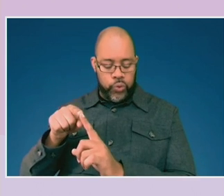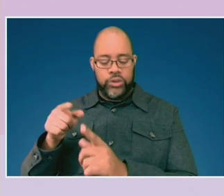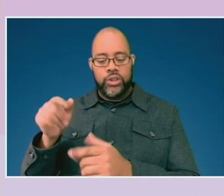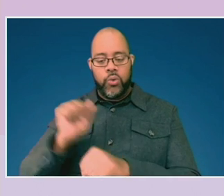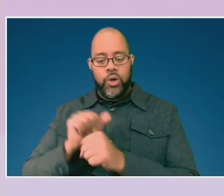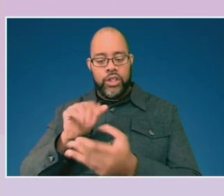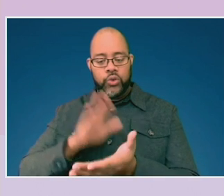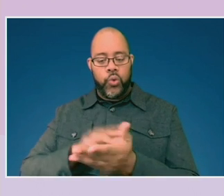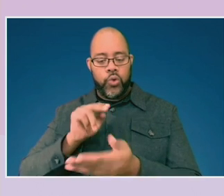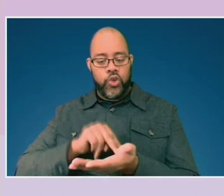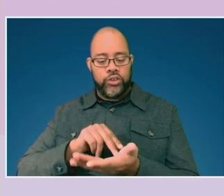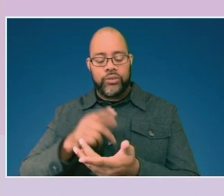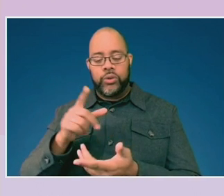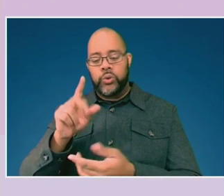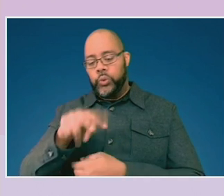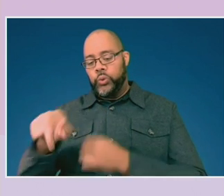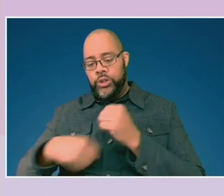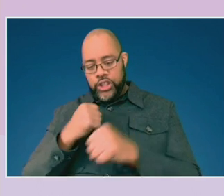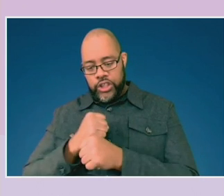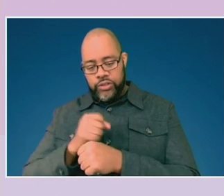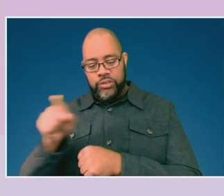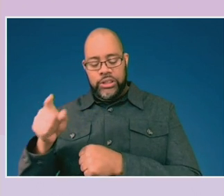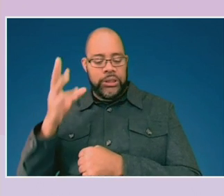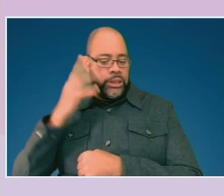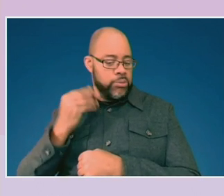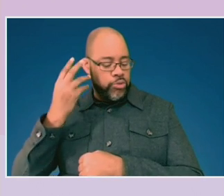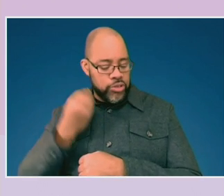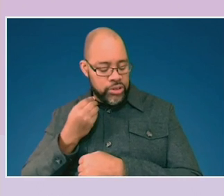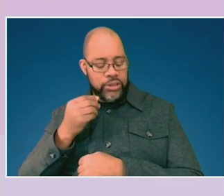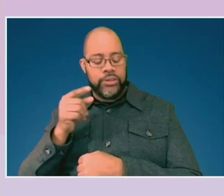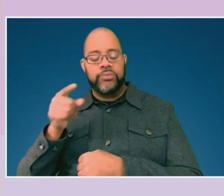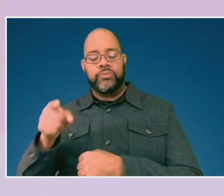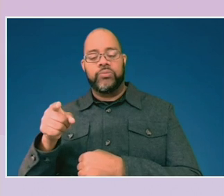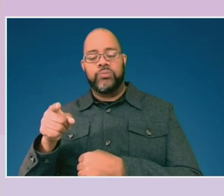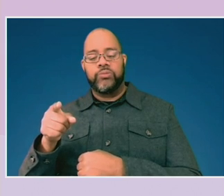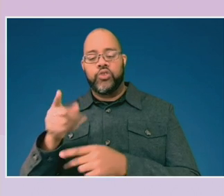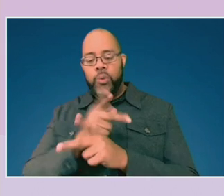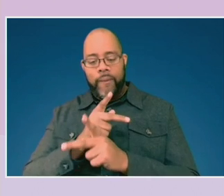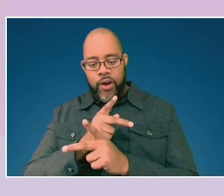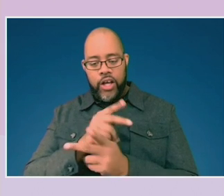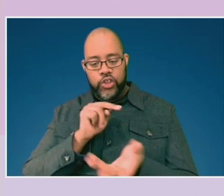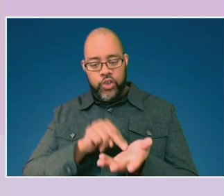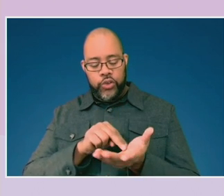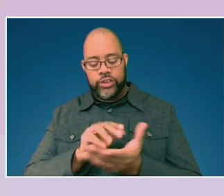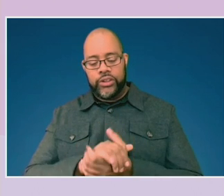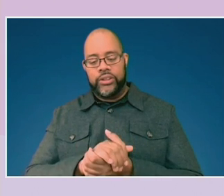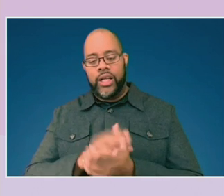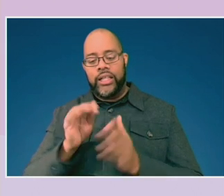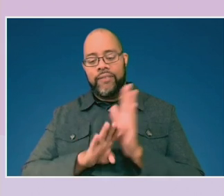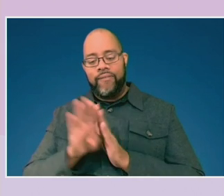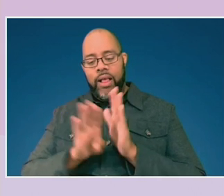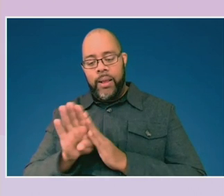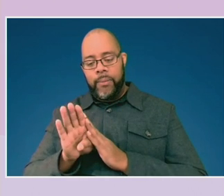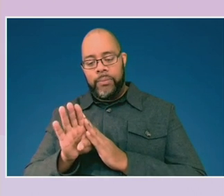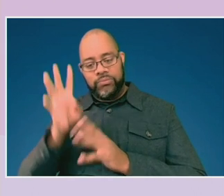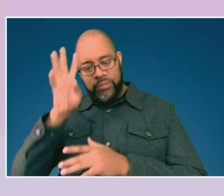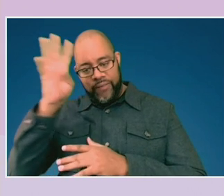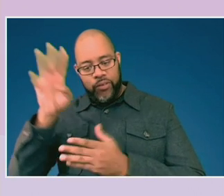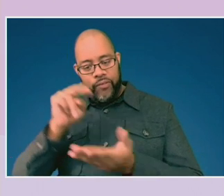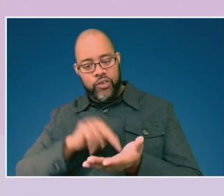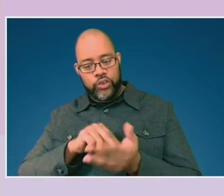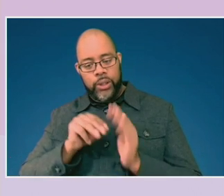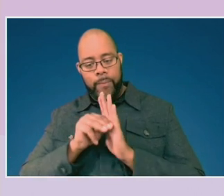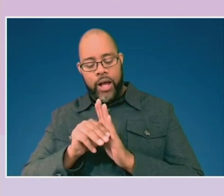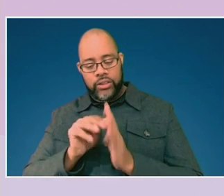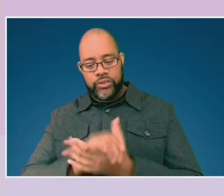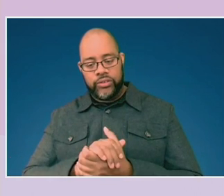nursing for 22 years, where she has experience supervising nursing and developing innovative nursing models.